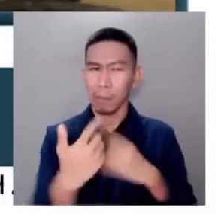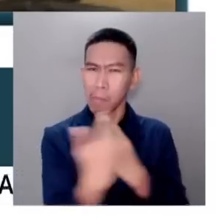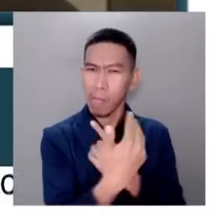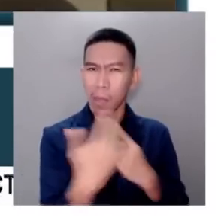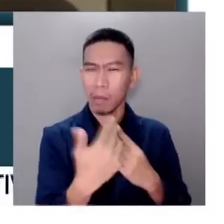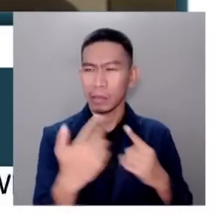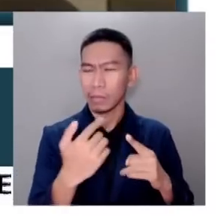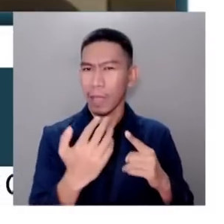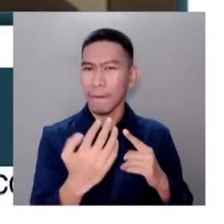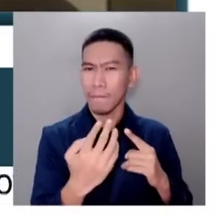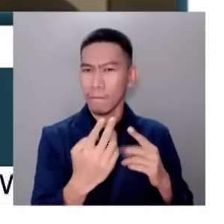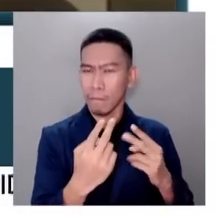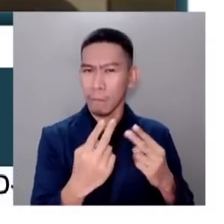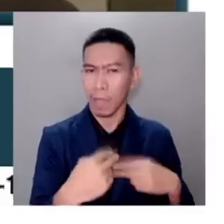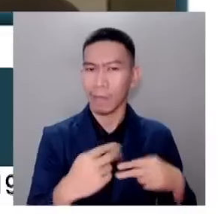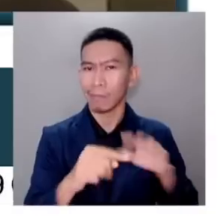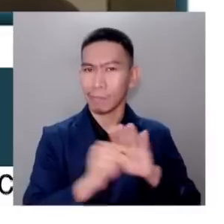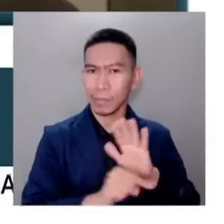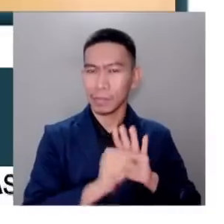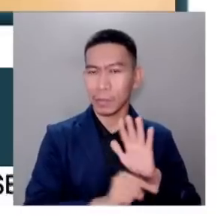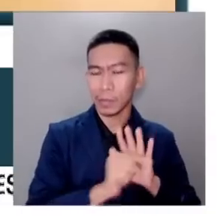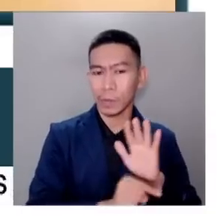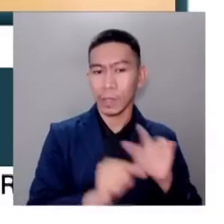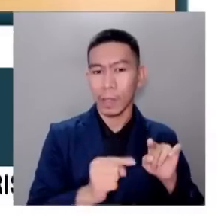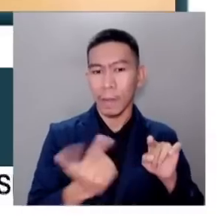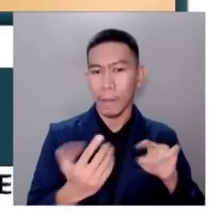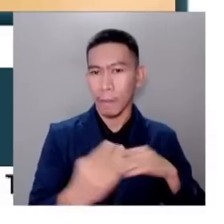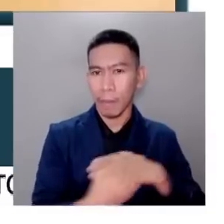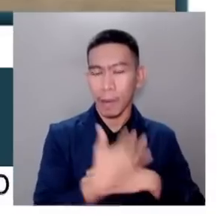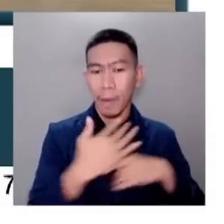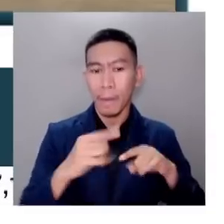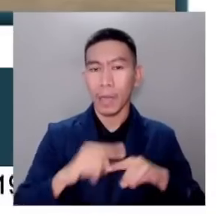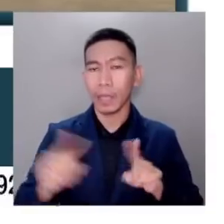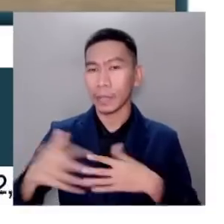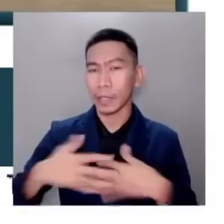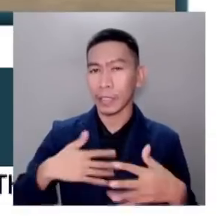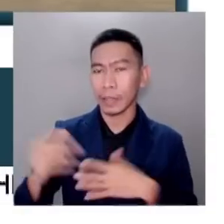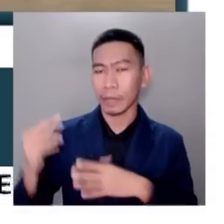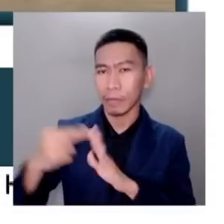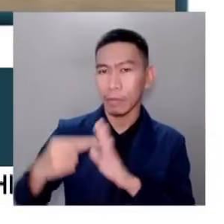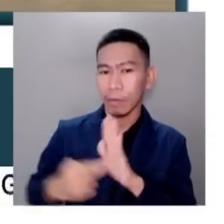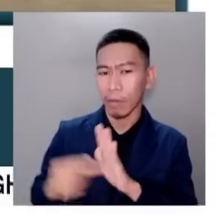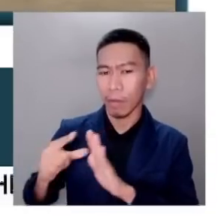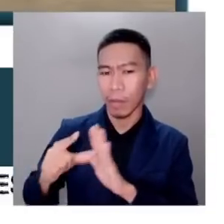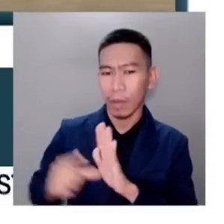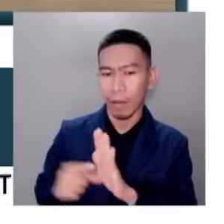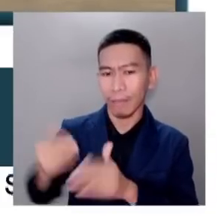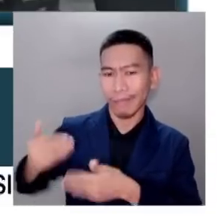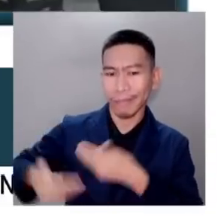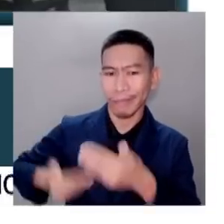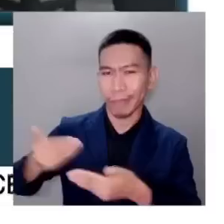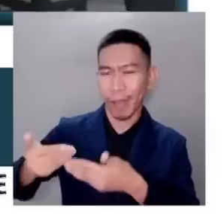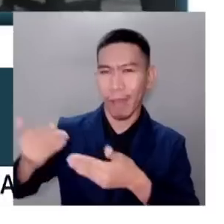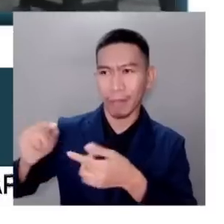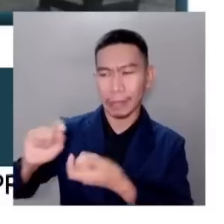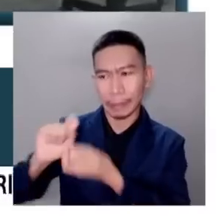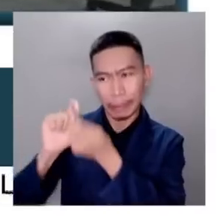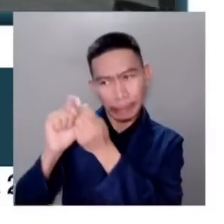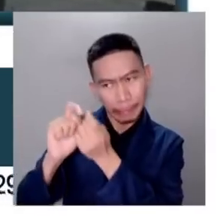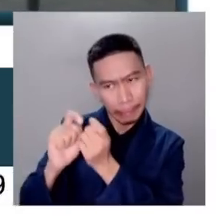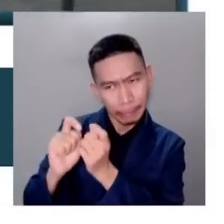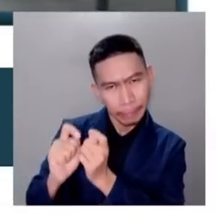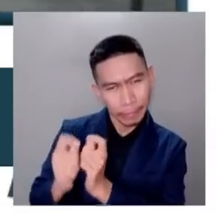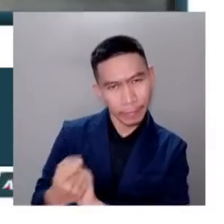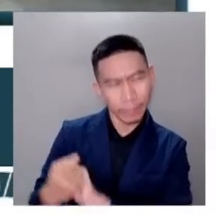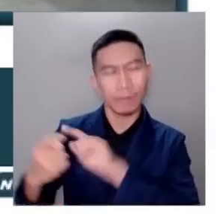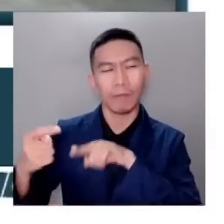an illiberal force or whenever rule of law is kind of bent to the point that it's nearly broken,